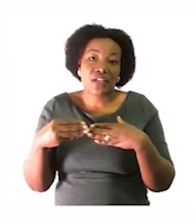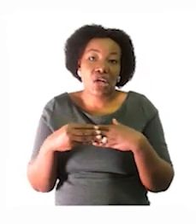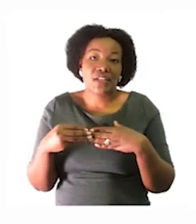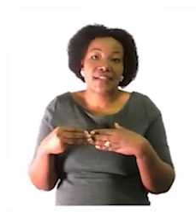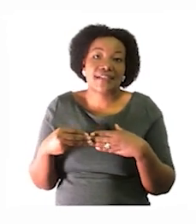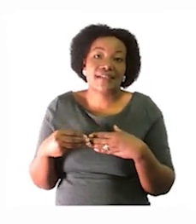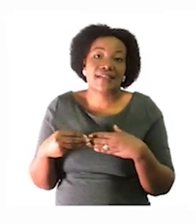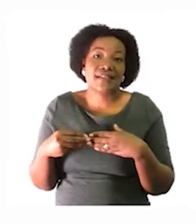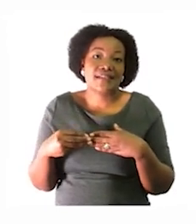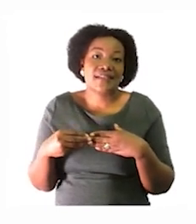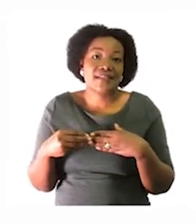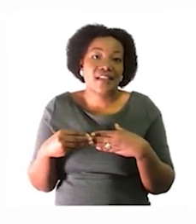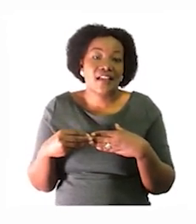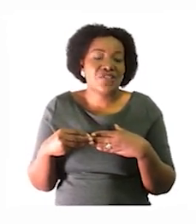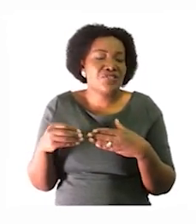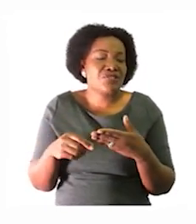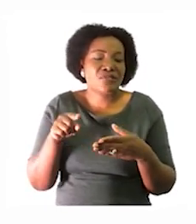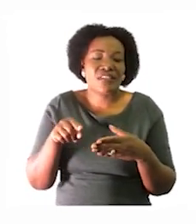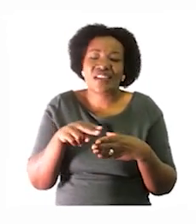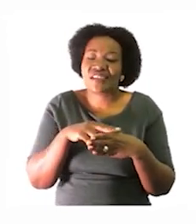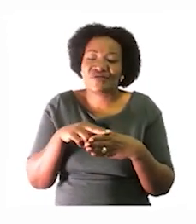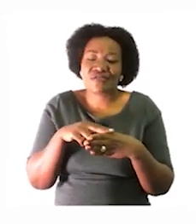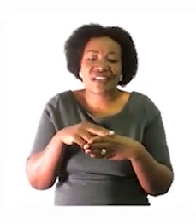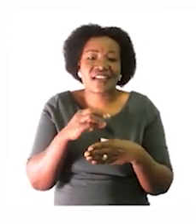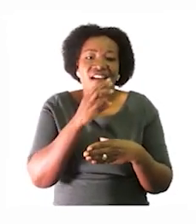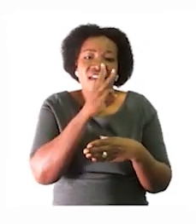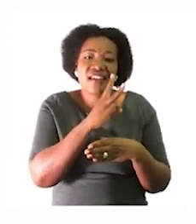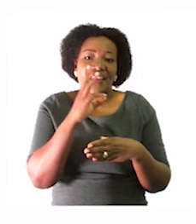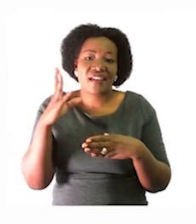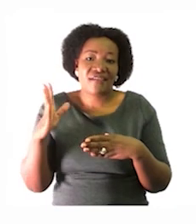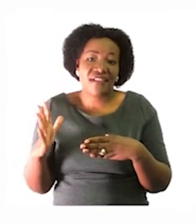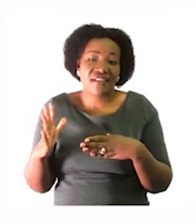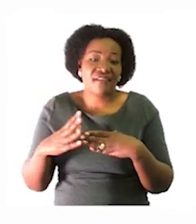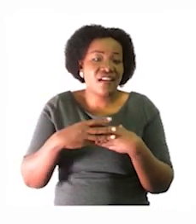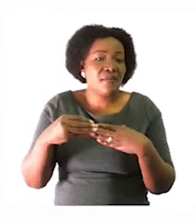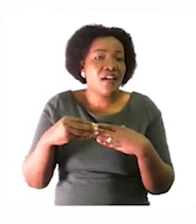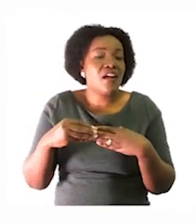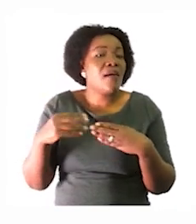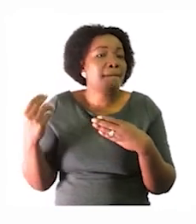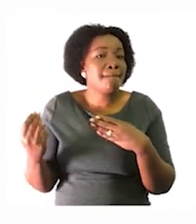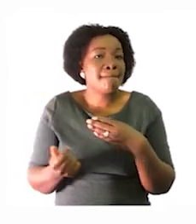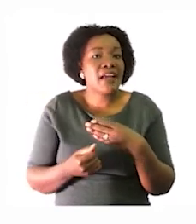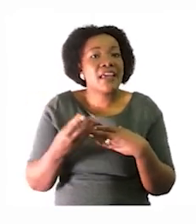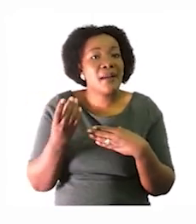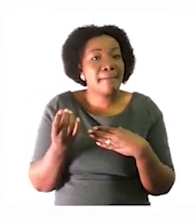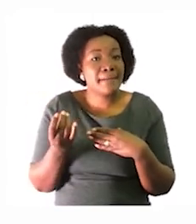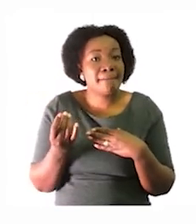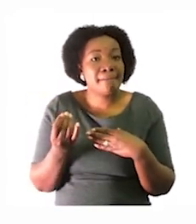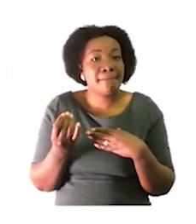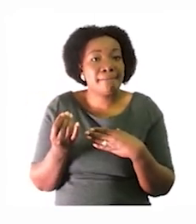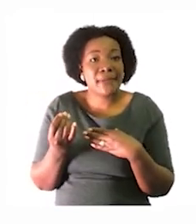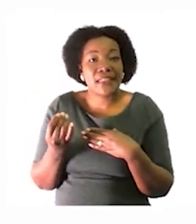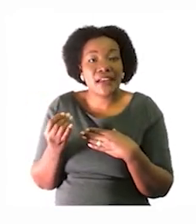Namibian dollar. So we spent 35 Namibian dollar on the Matangara that he